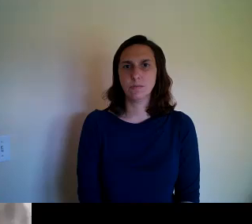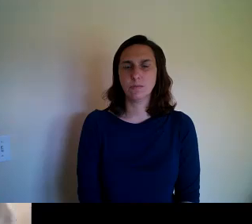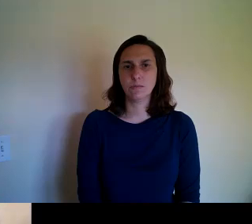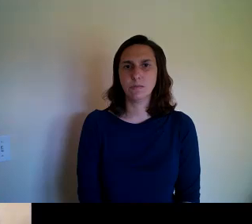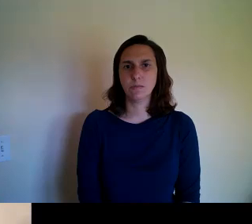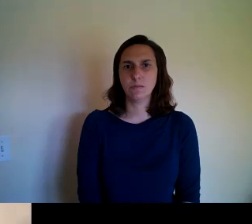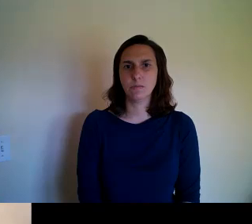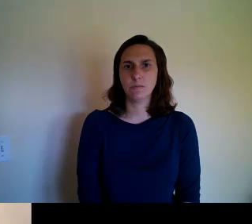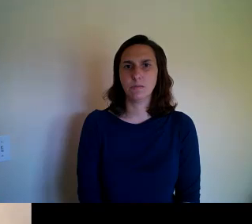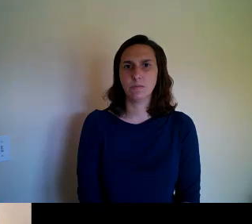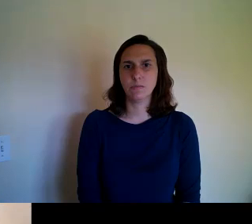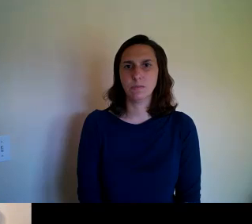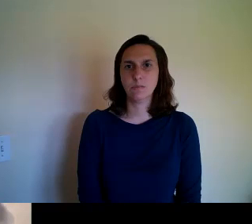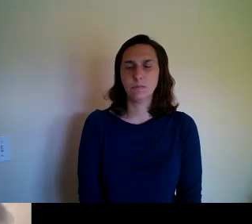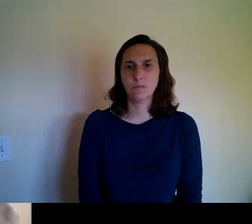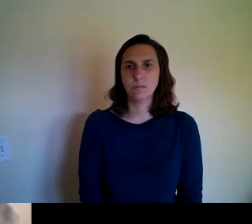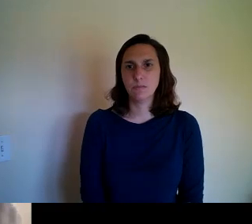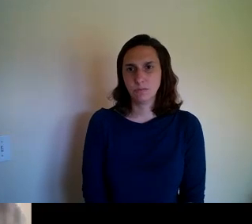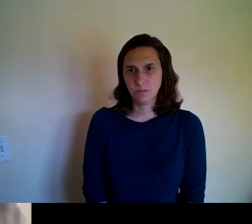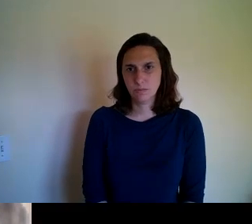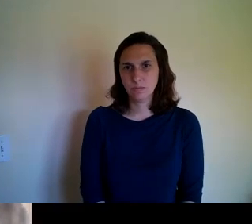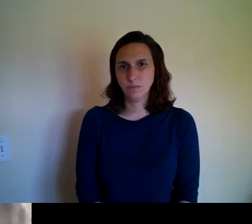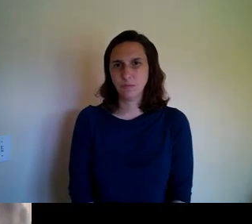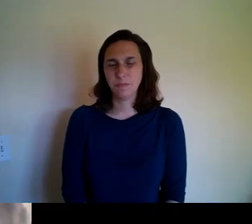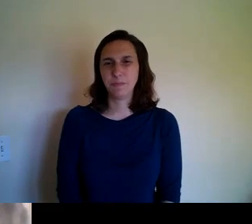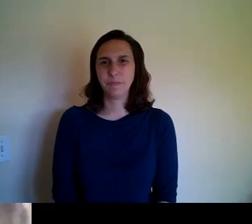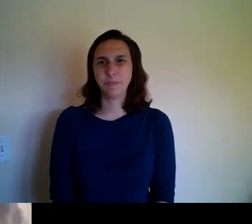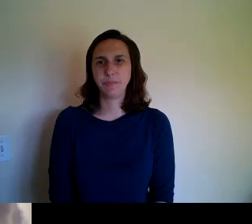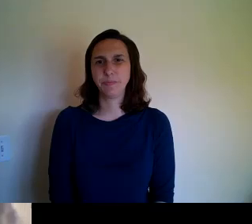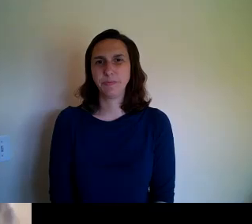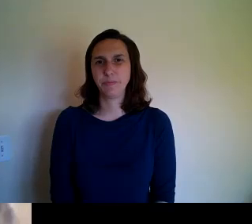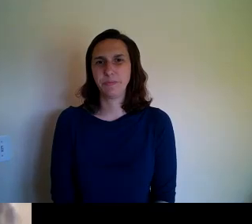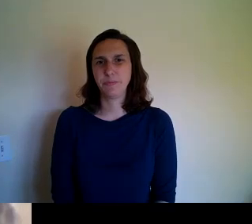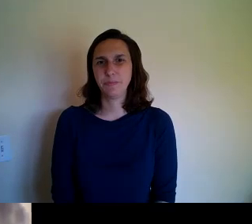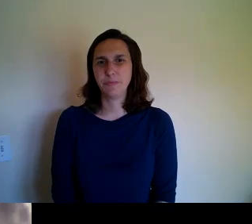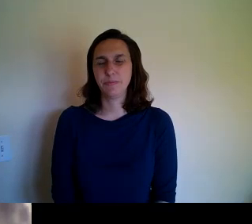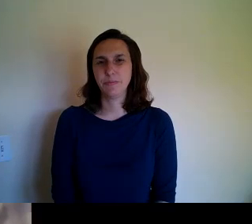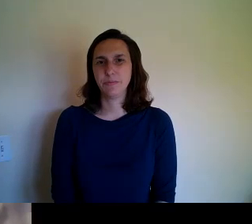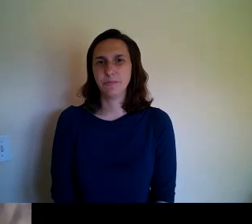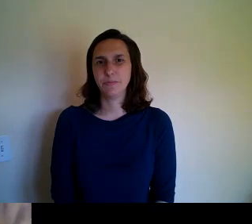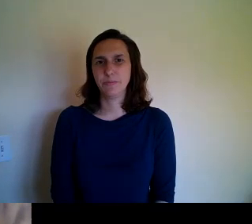And then, let's see, I want this side of it, so